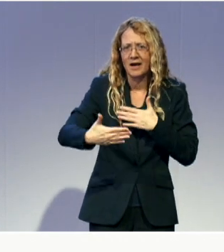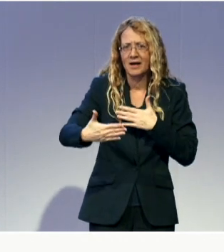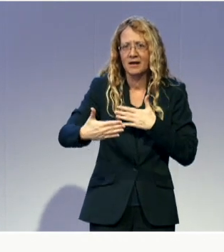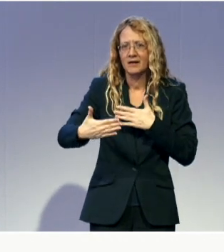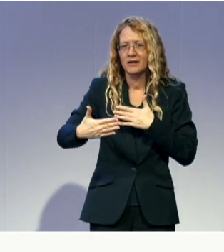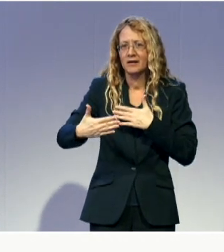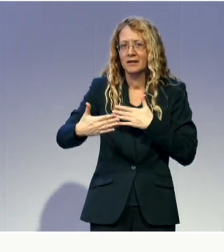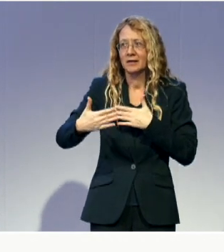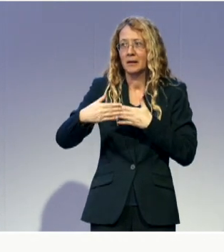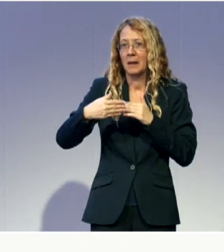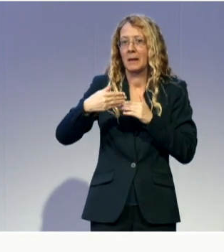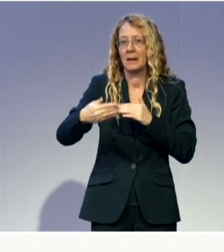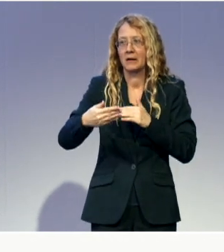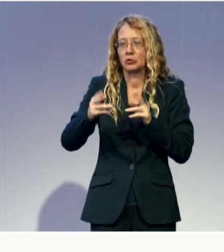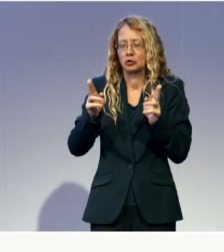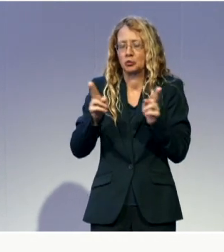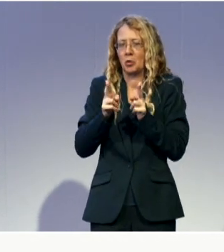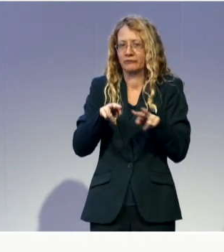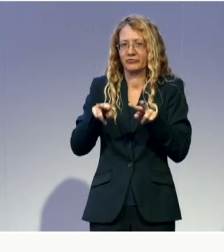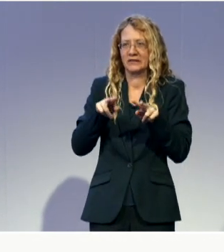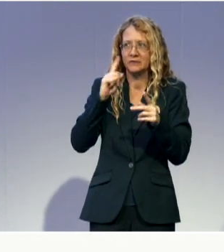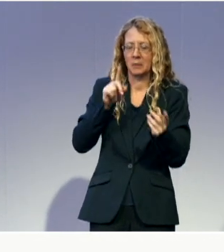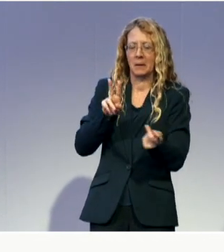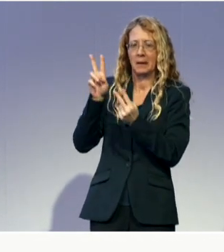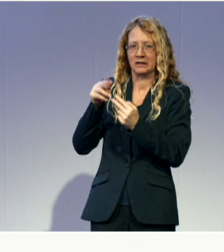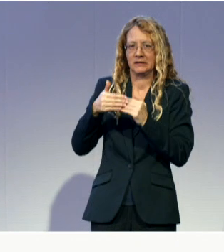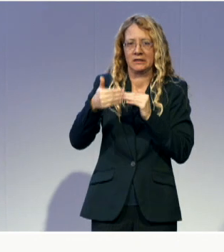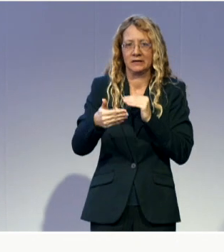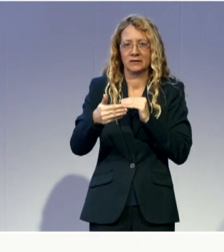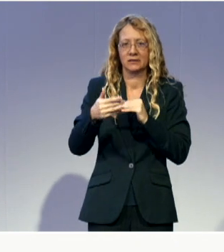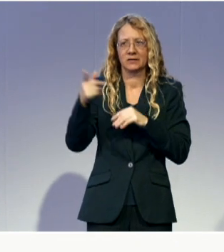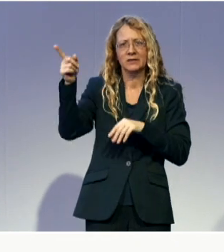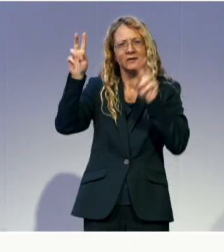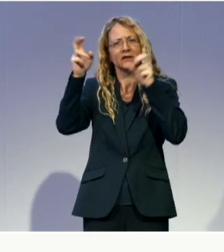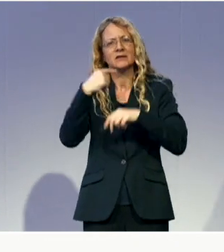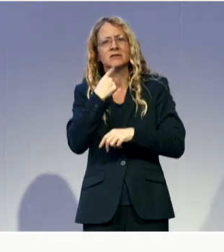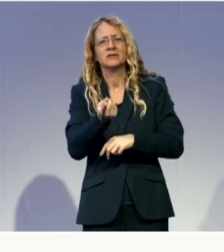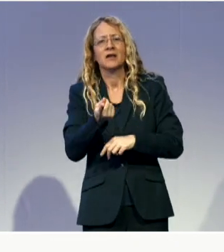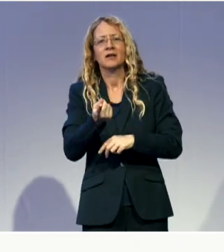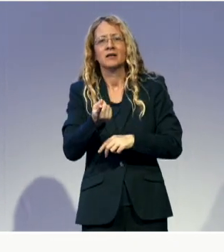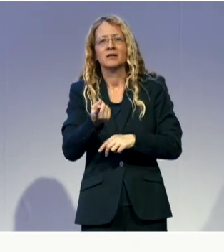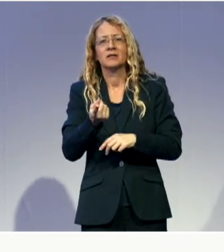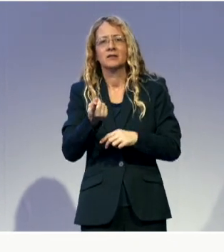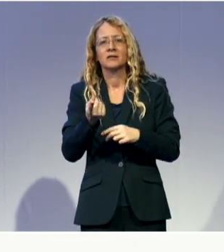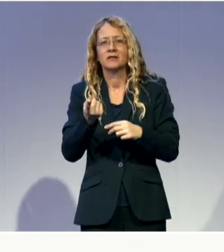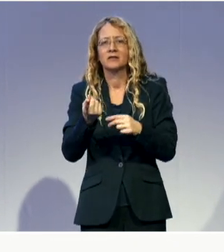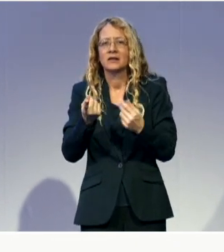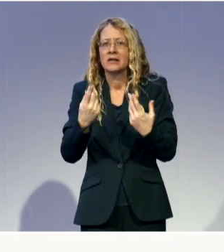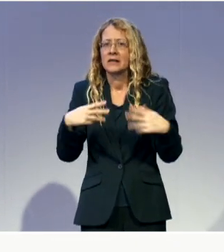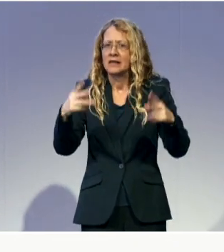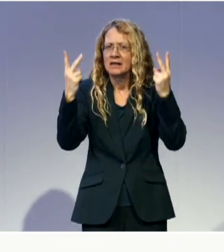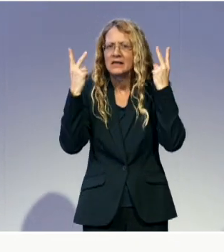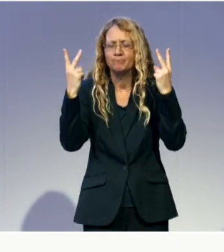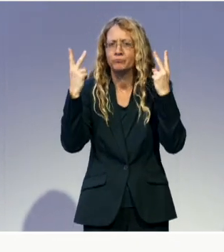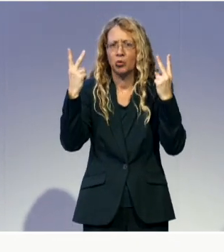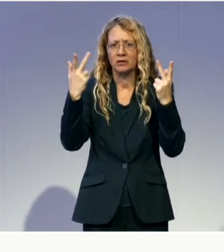to describe that. But he talked about the importance of recognizing the need that people like me